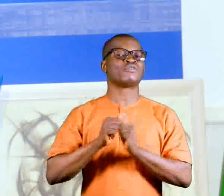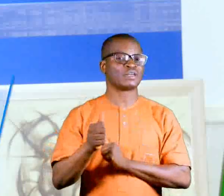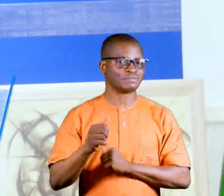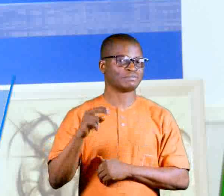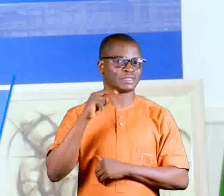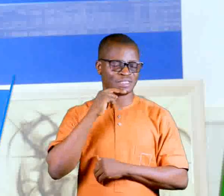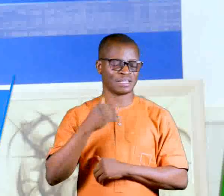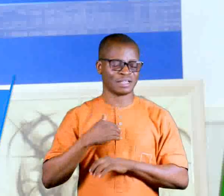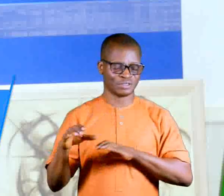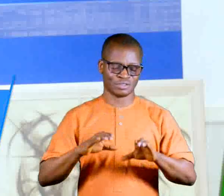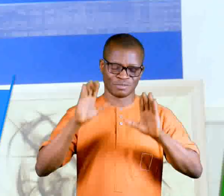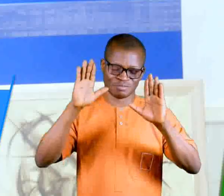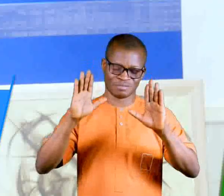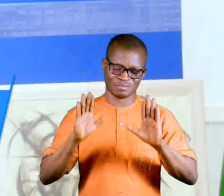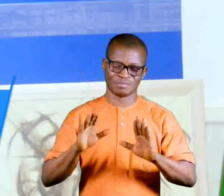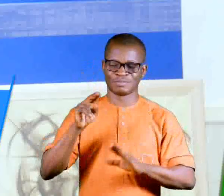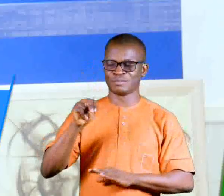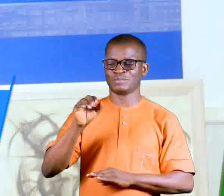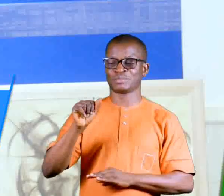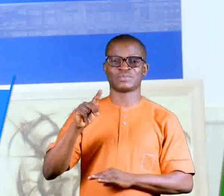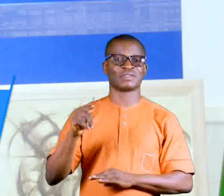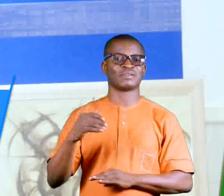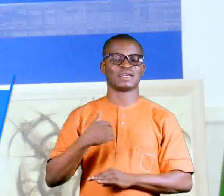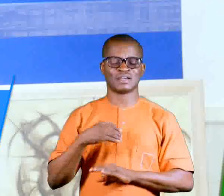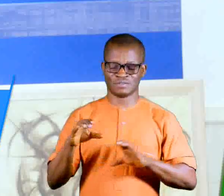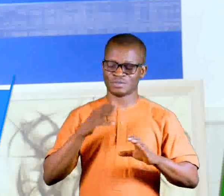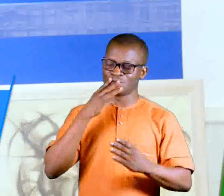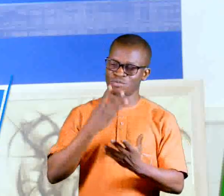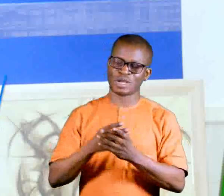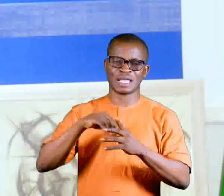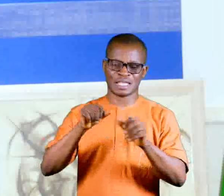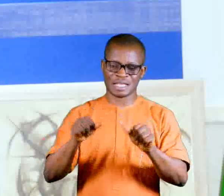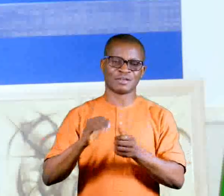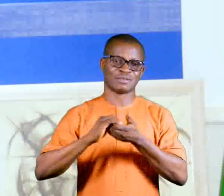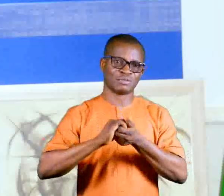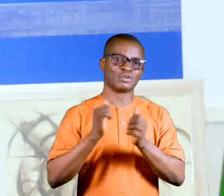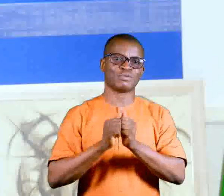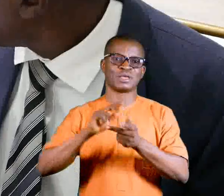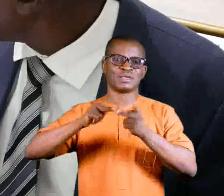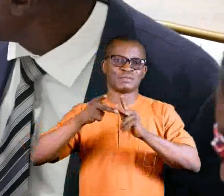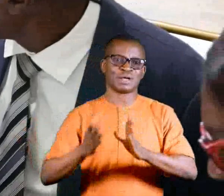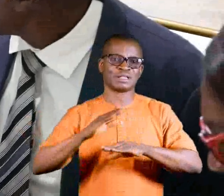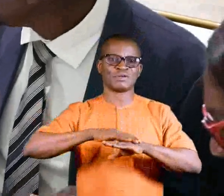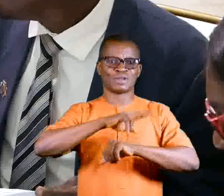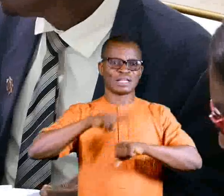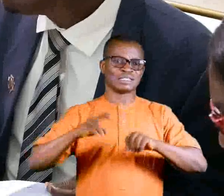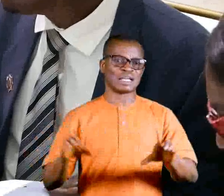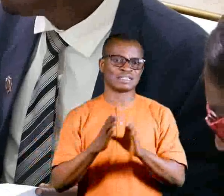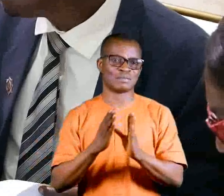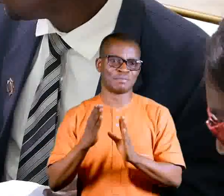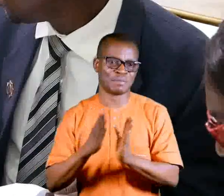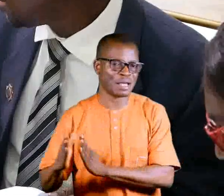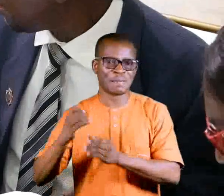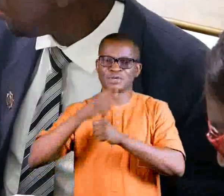far Nigeria has done great, and NAPTIP has done well in terms of engaging with partners on the National Action Plan and making sure